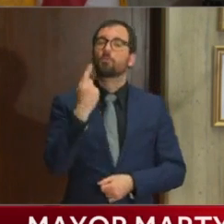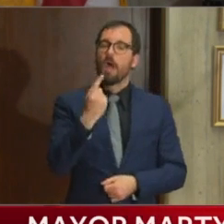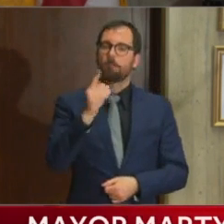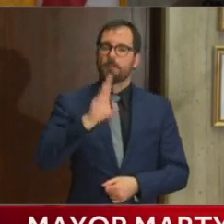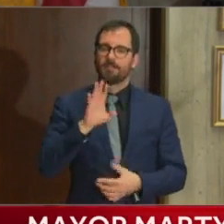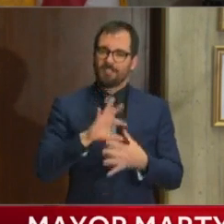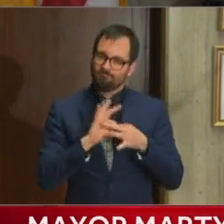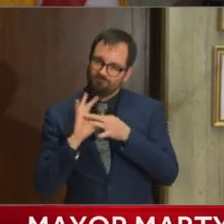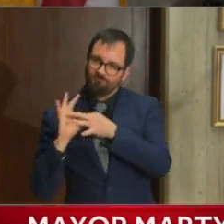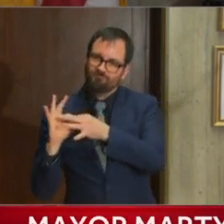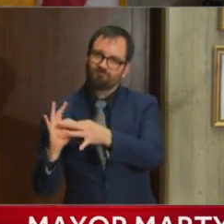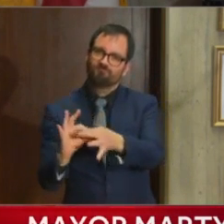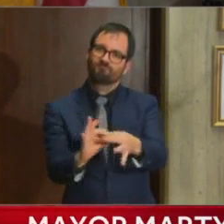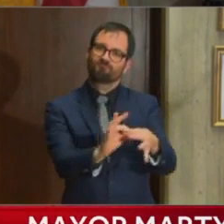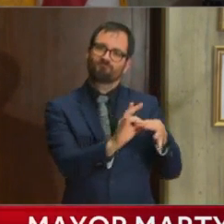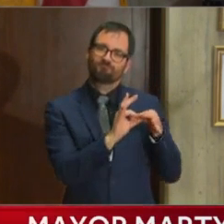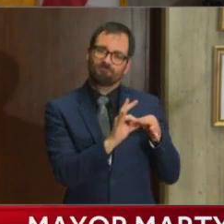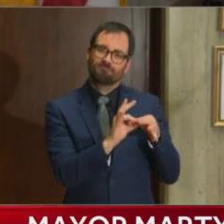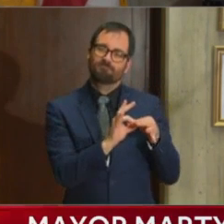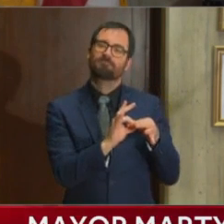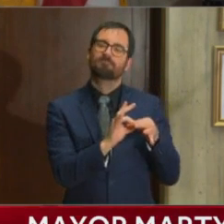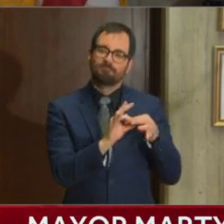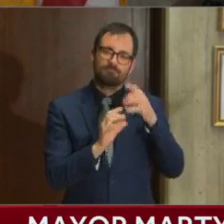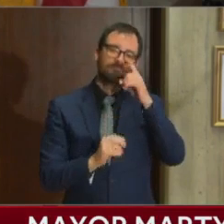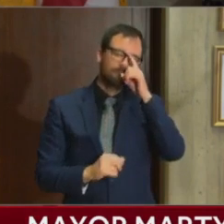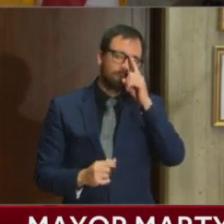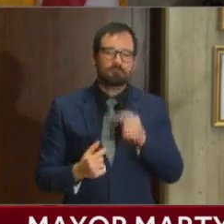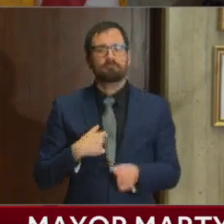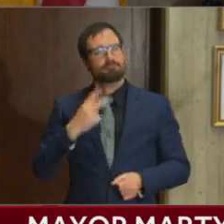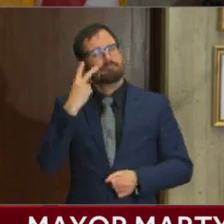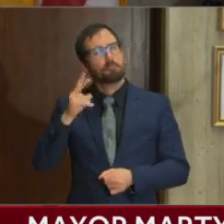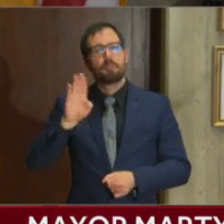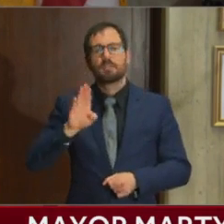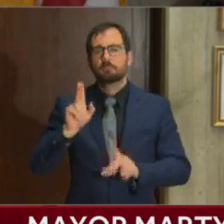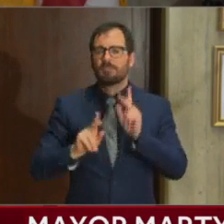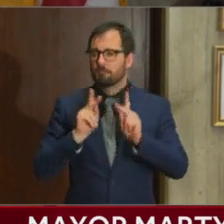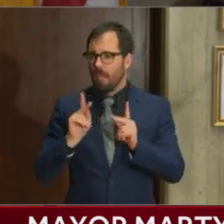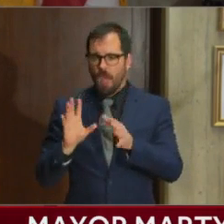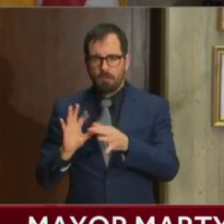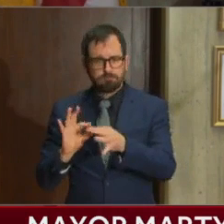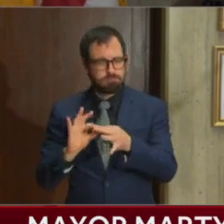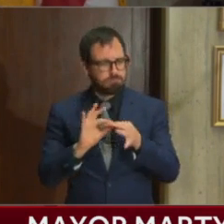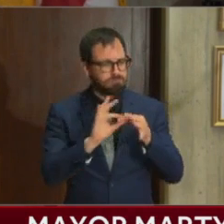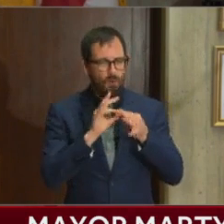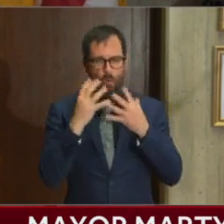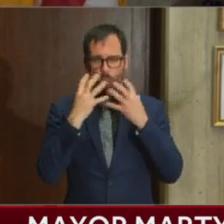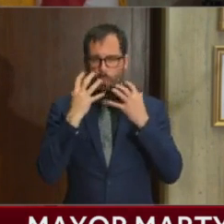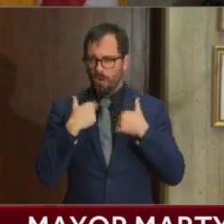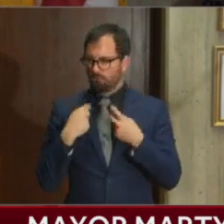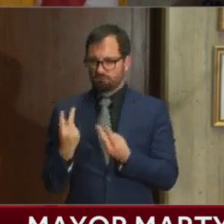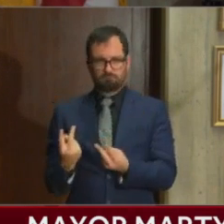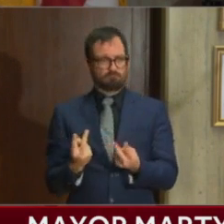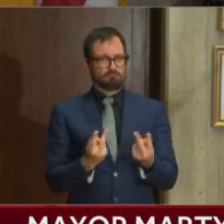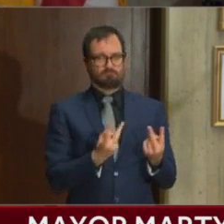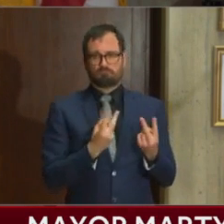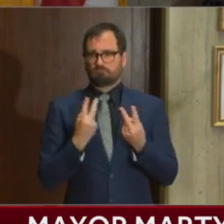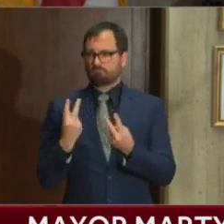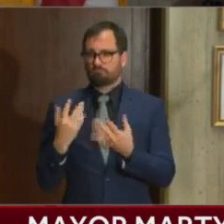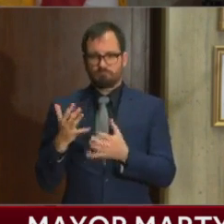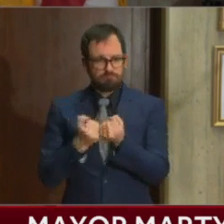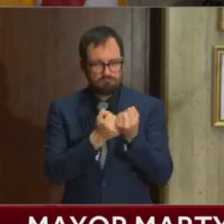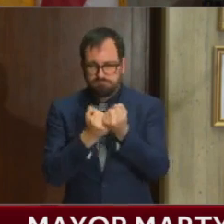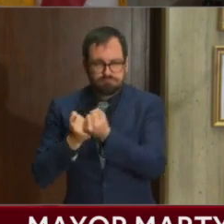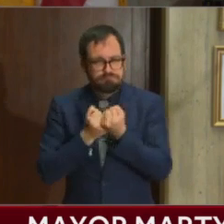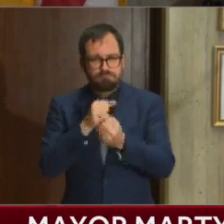Bostonians are coming together in thousands of ways to take care of our most vulnerable neighbors. City agencies and nonprofits who serve